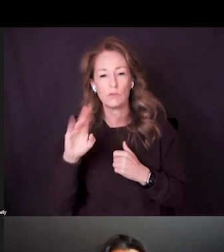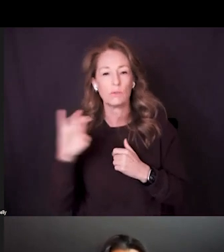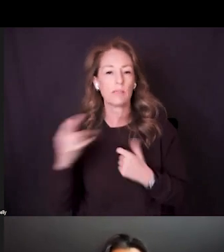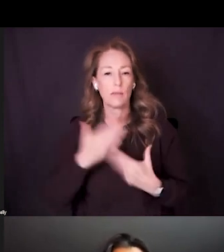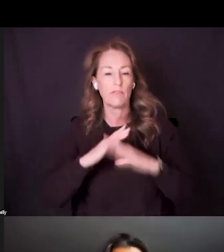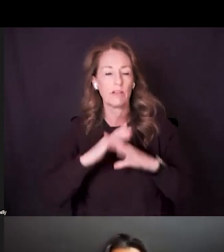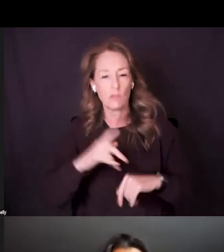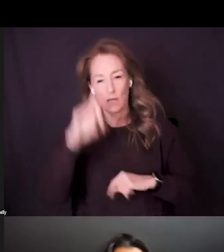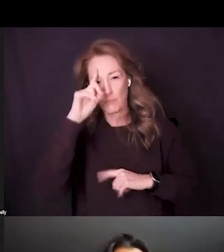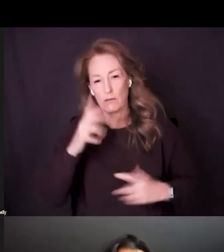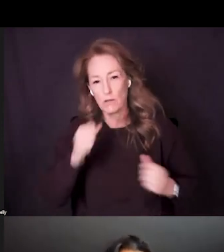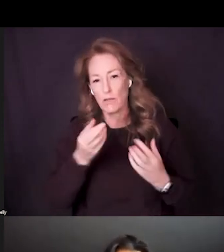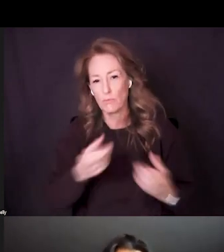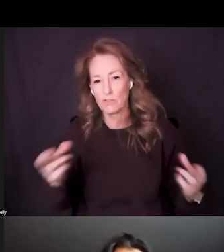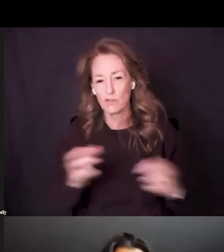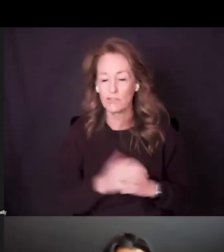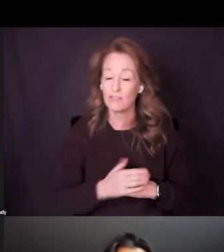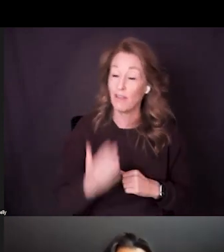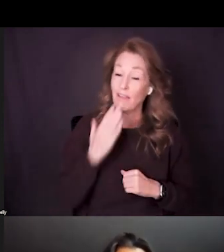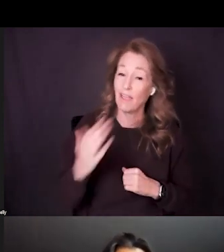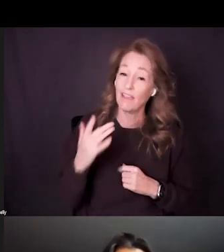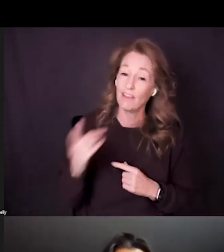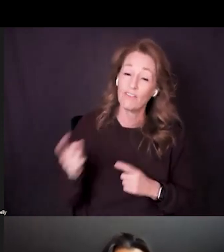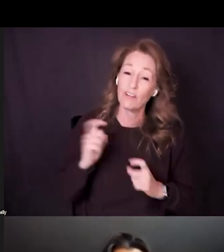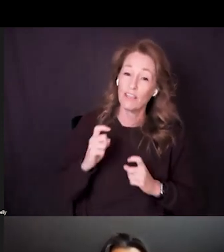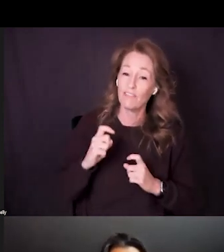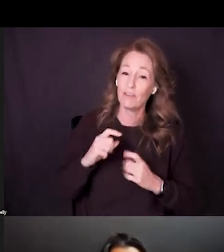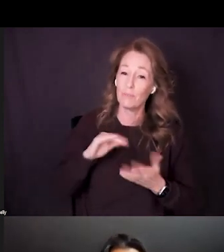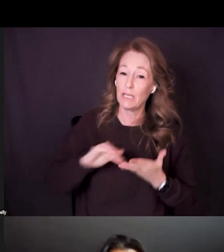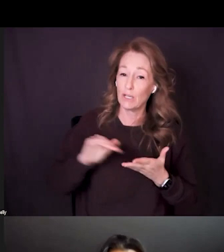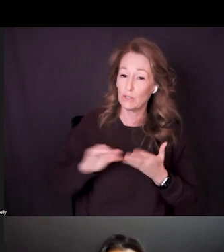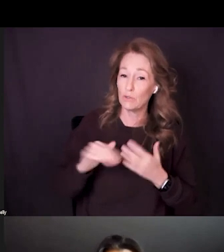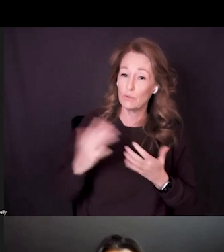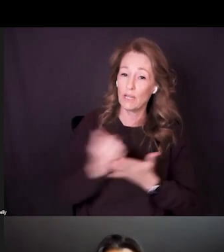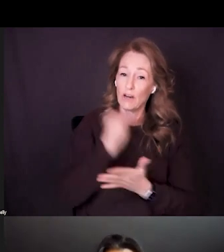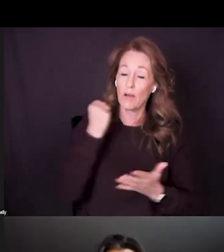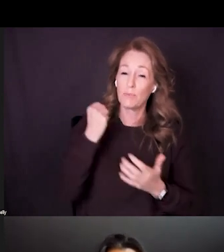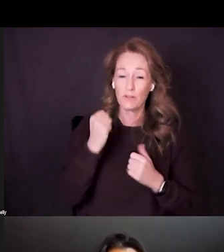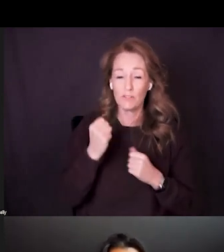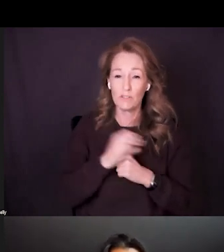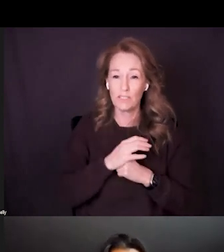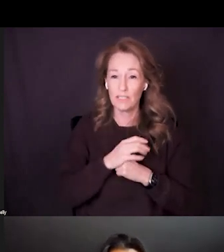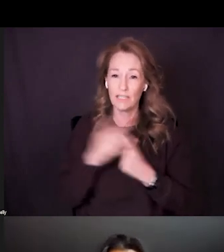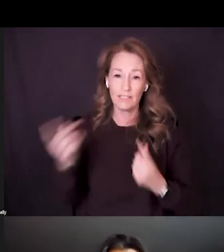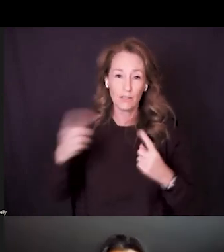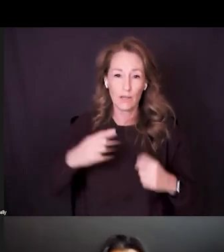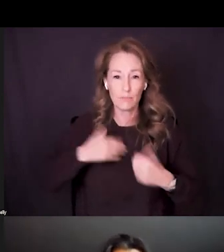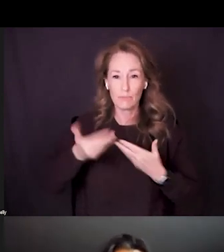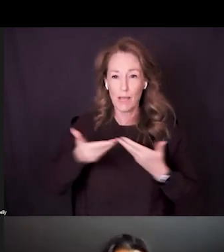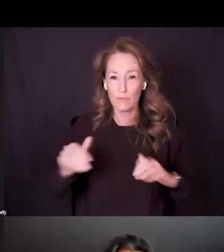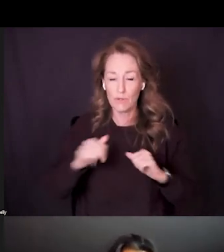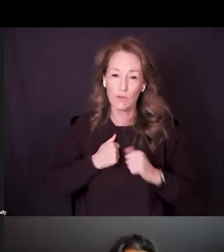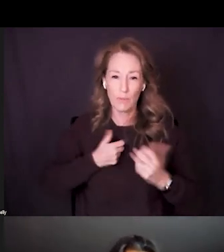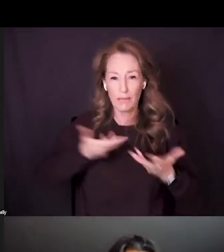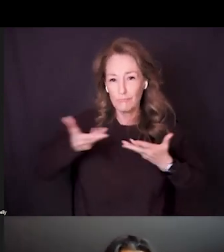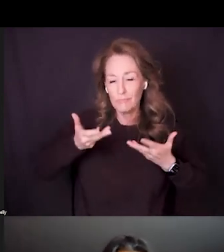So thanks for giving me an excuse and opportunity here at CrisisCon to come back up to my room and hang out with Colbie for a little